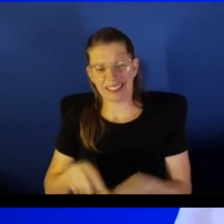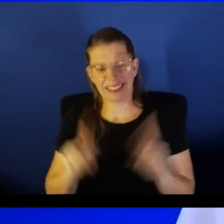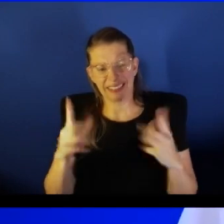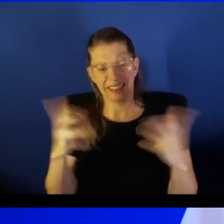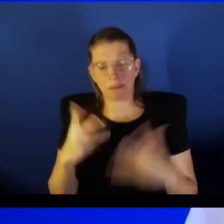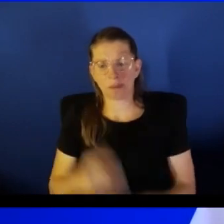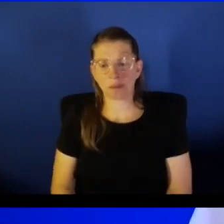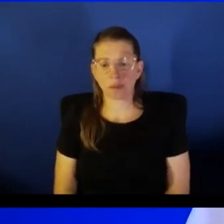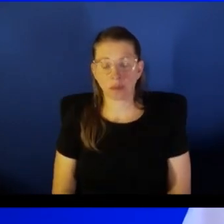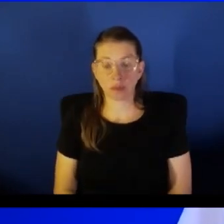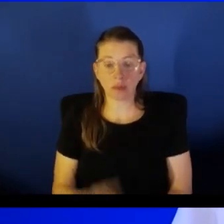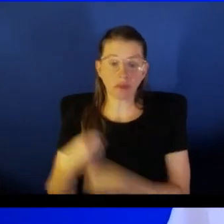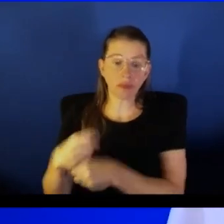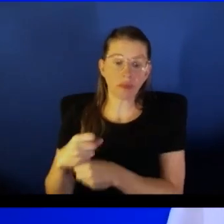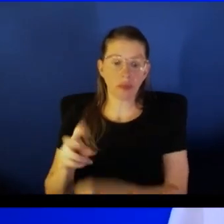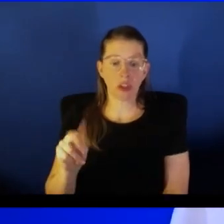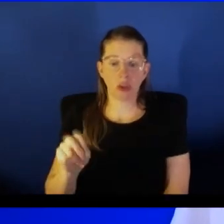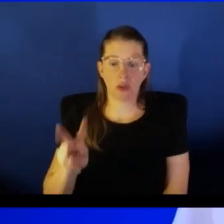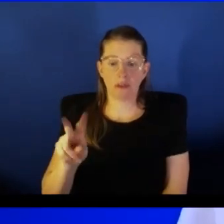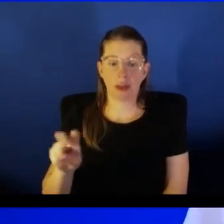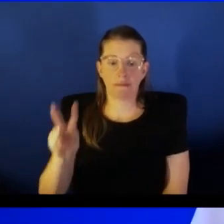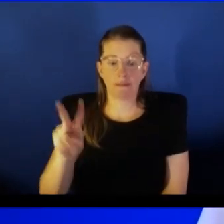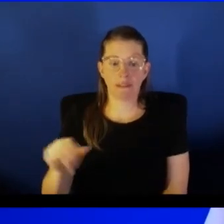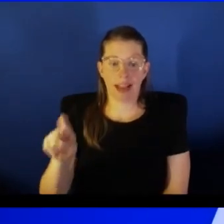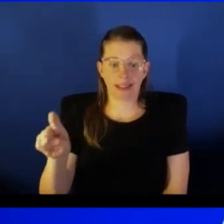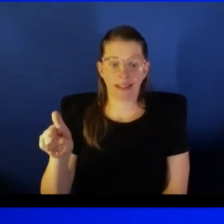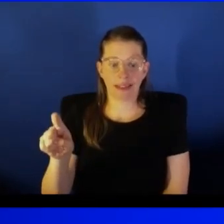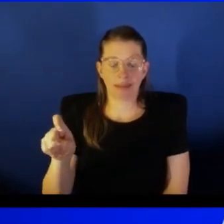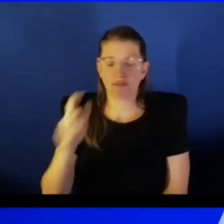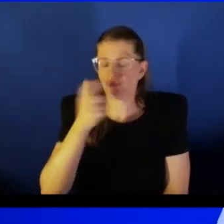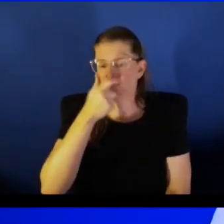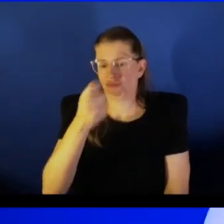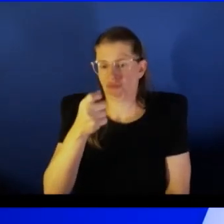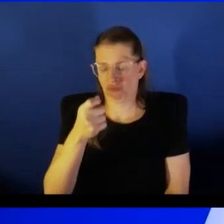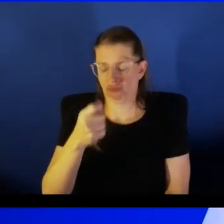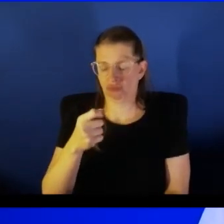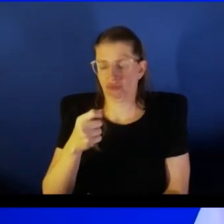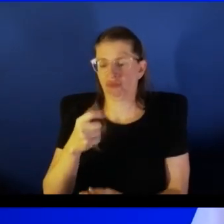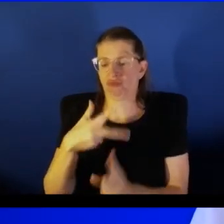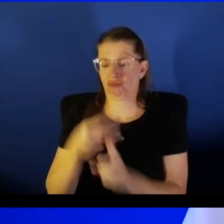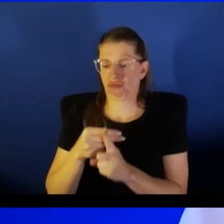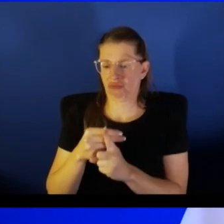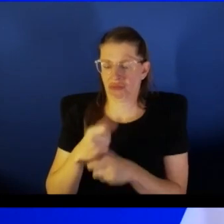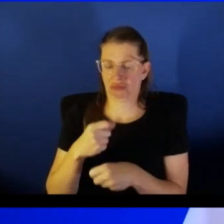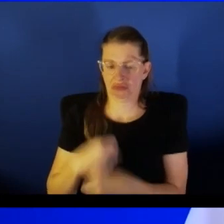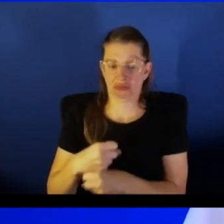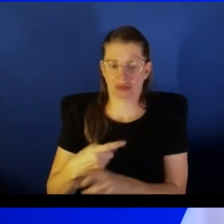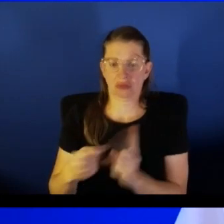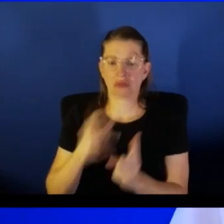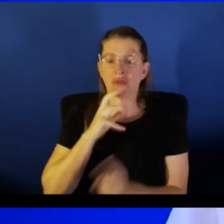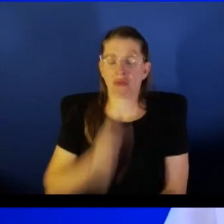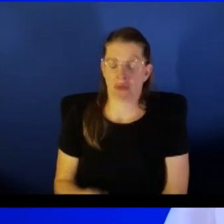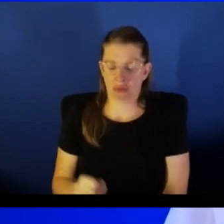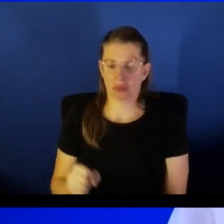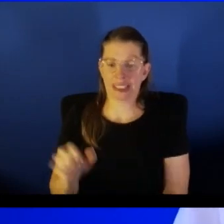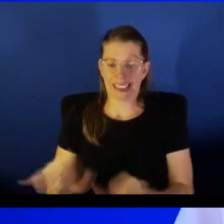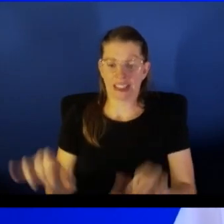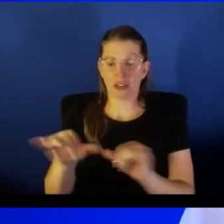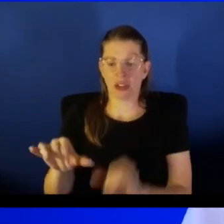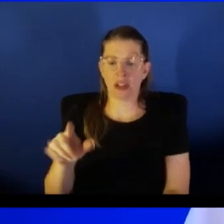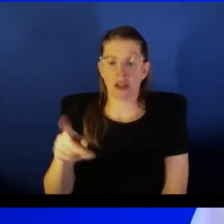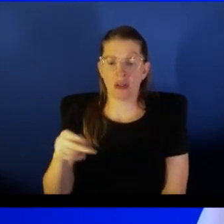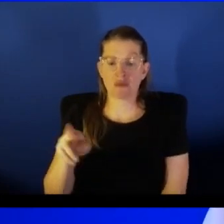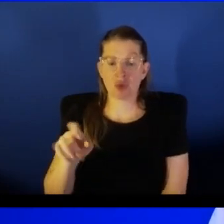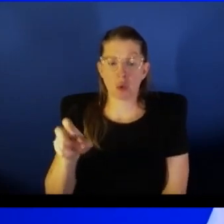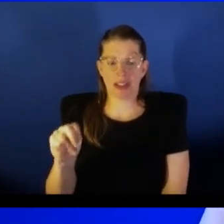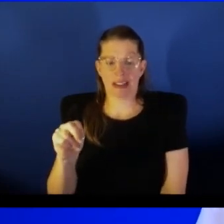made by, the Novavax vaccine is an interesting vaccine because it's made by the old standard. It's a protein vaccine, and it's not